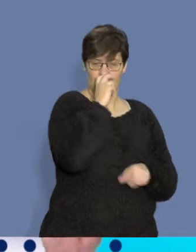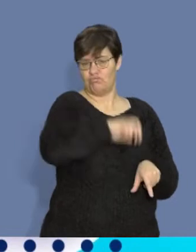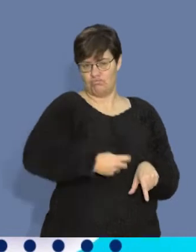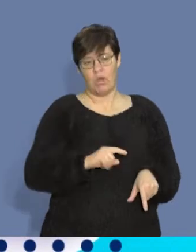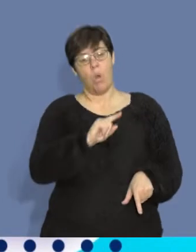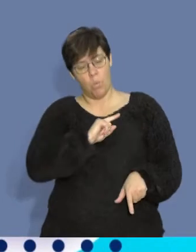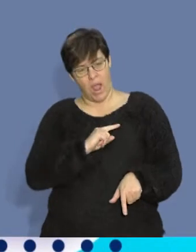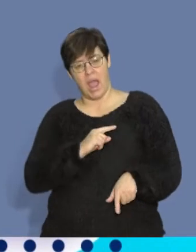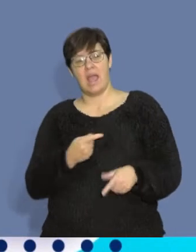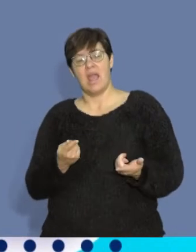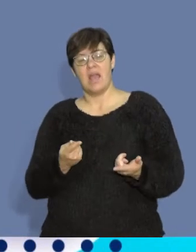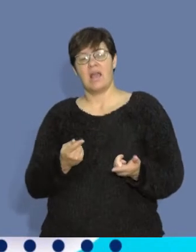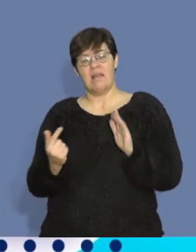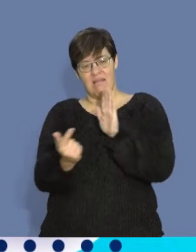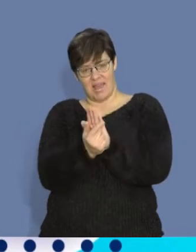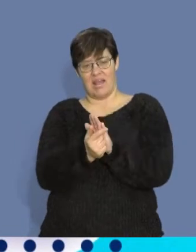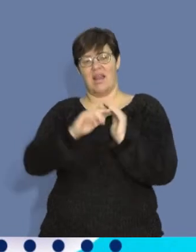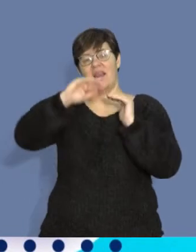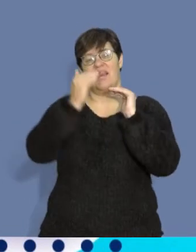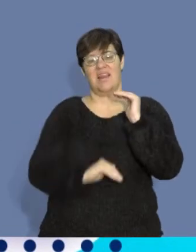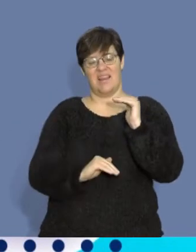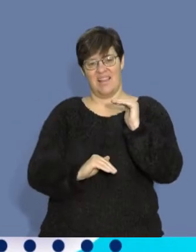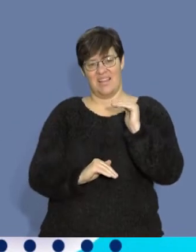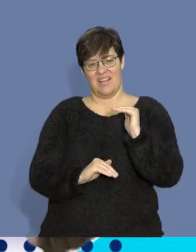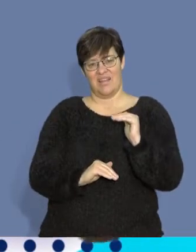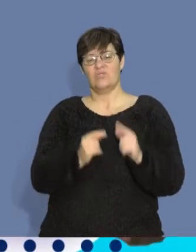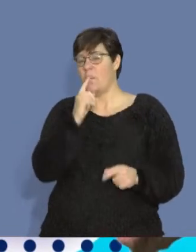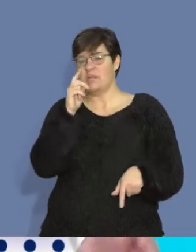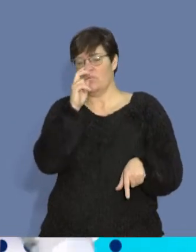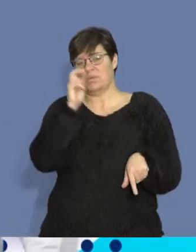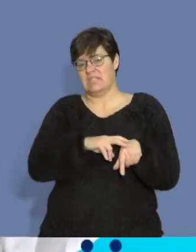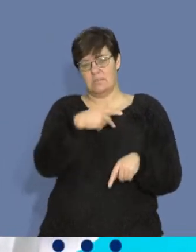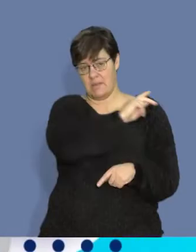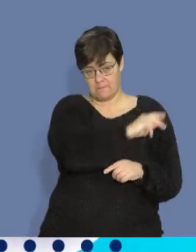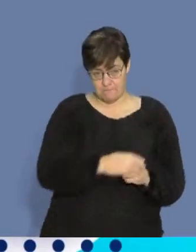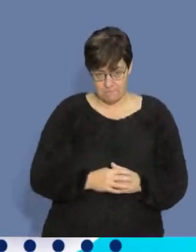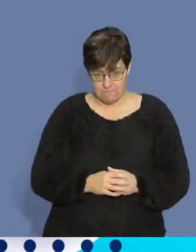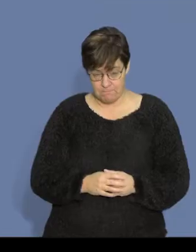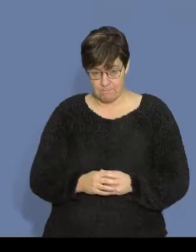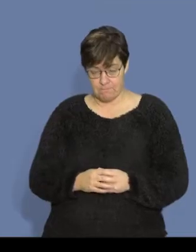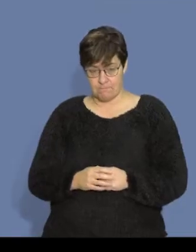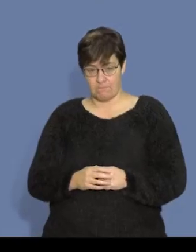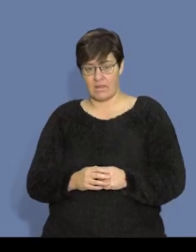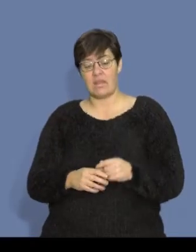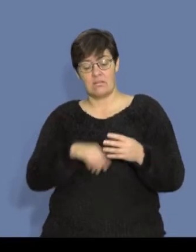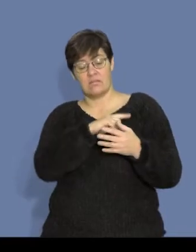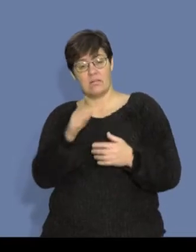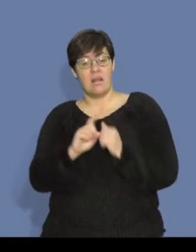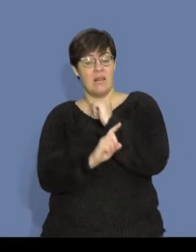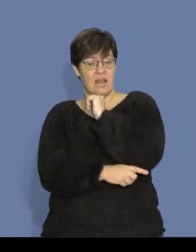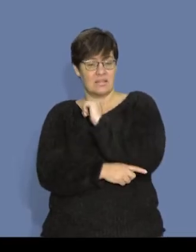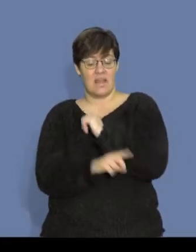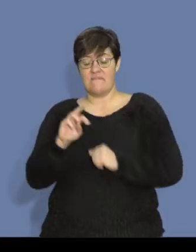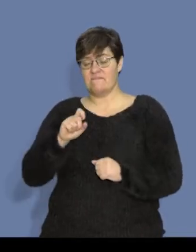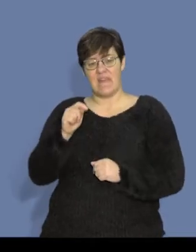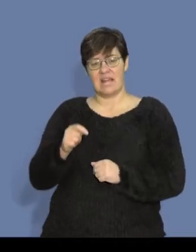do in order to legally bring down the amount of tax that is to be paid over to SARS. Finally, VAT exempt